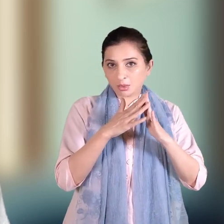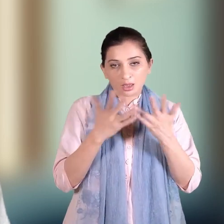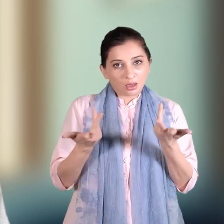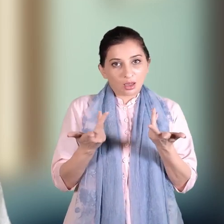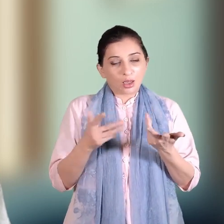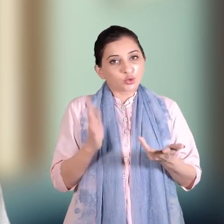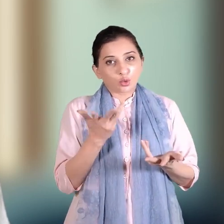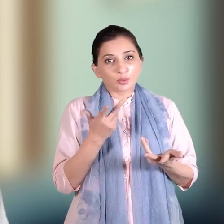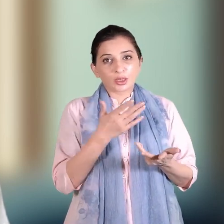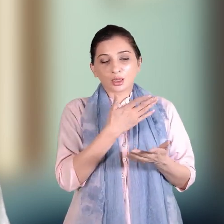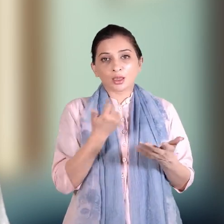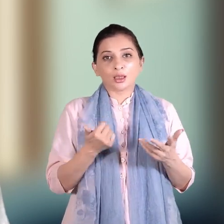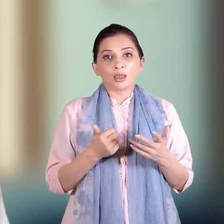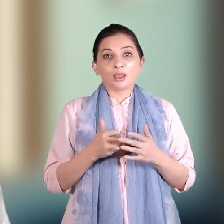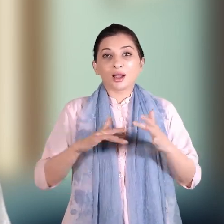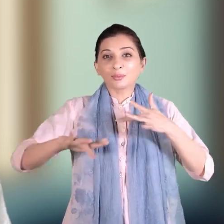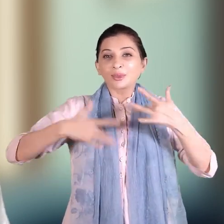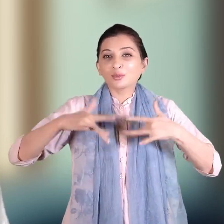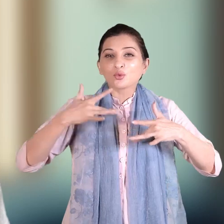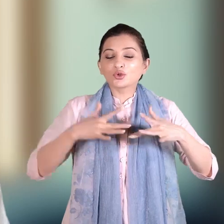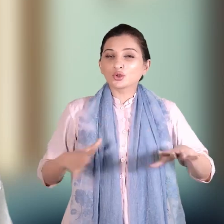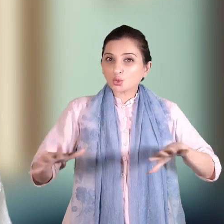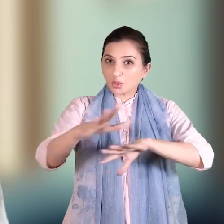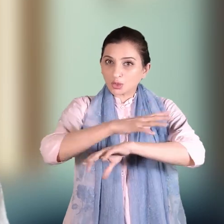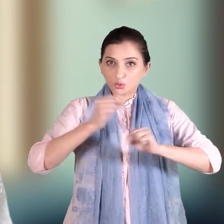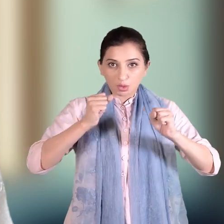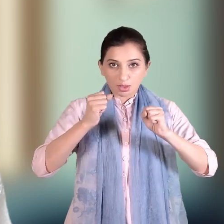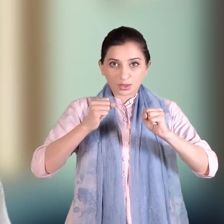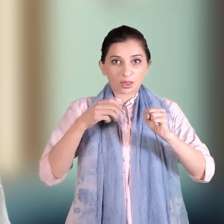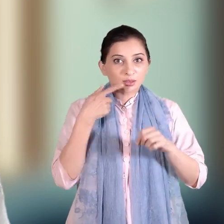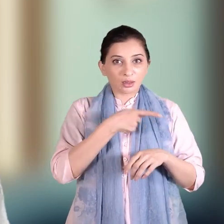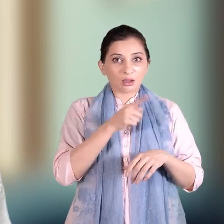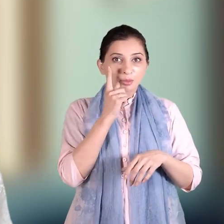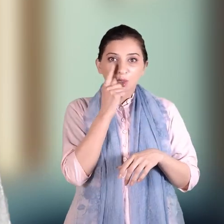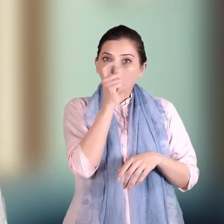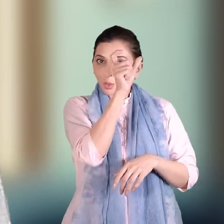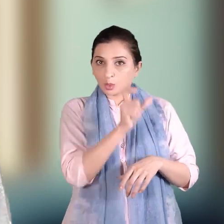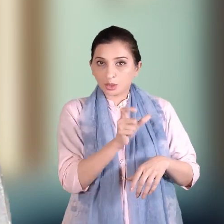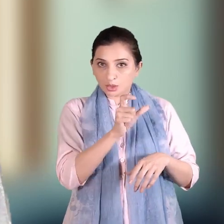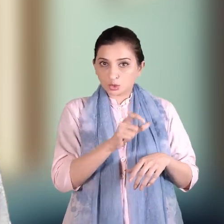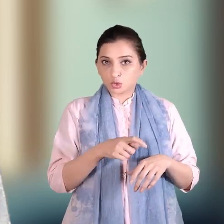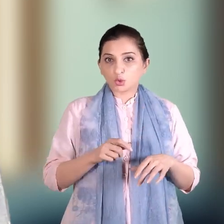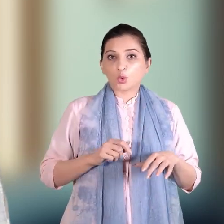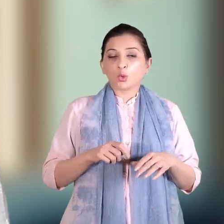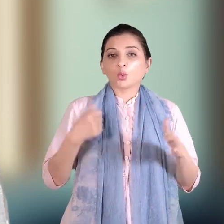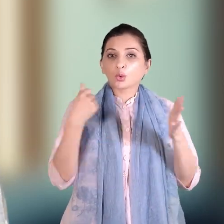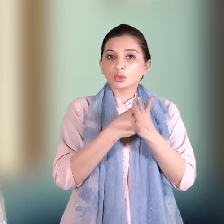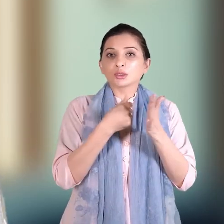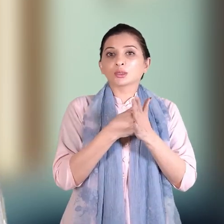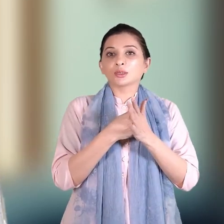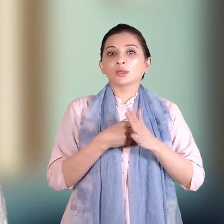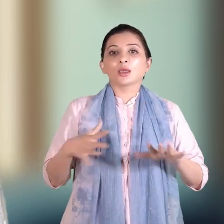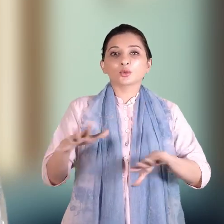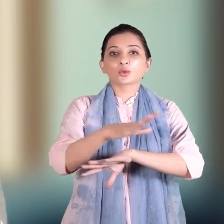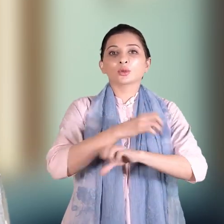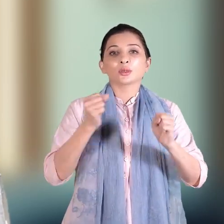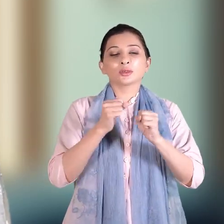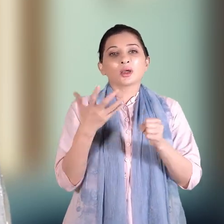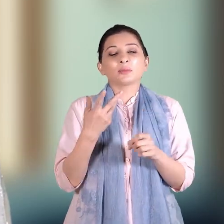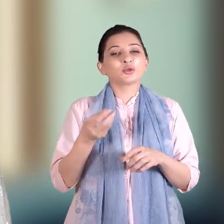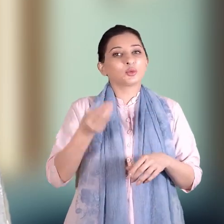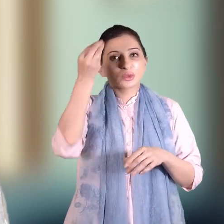overwhelming emotion and difficult experience that the woman is trying to hold while fulfilling all her